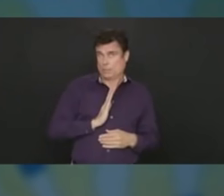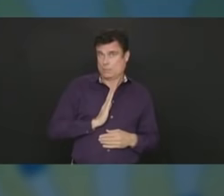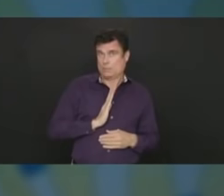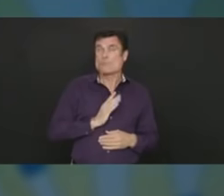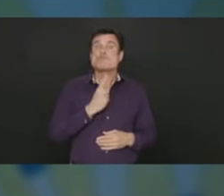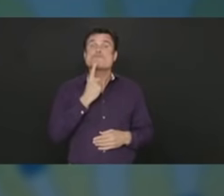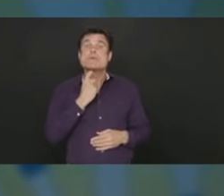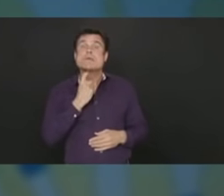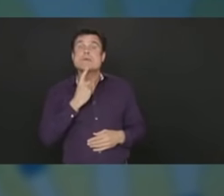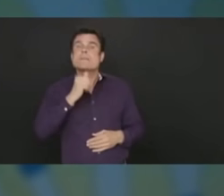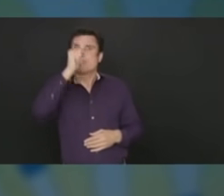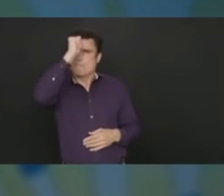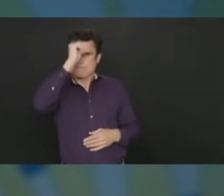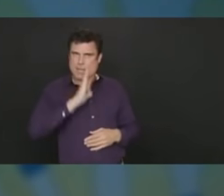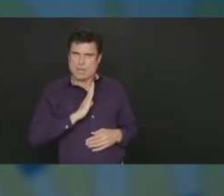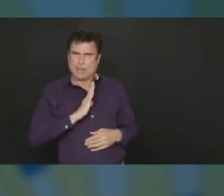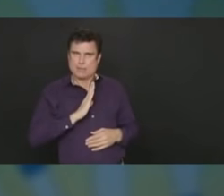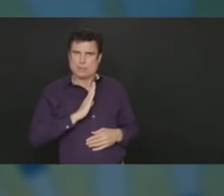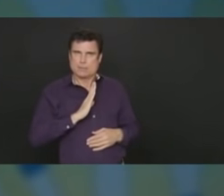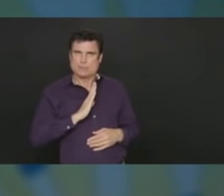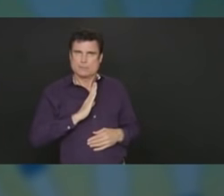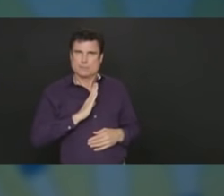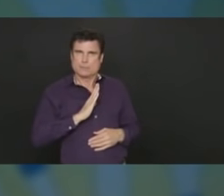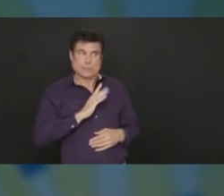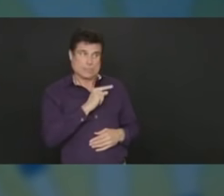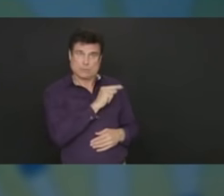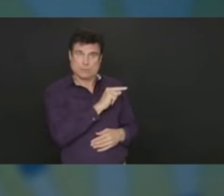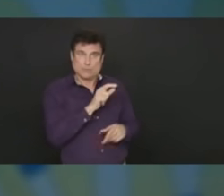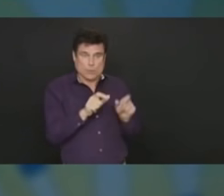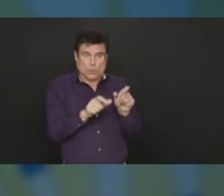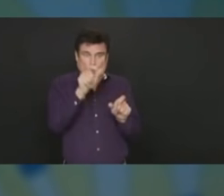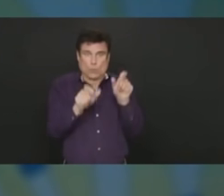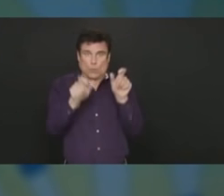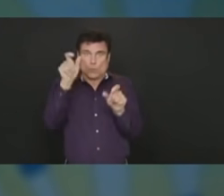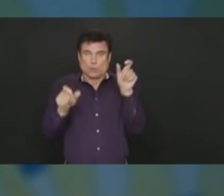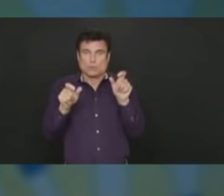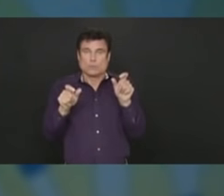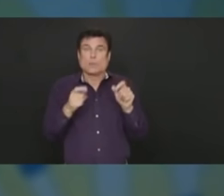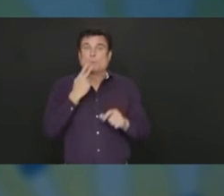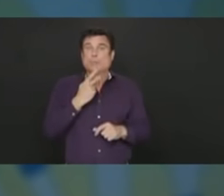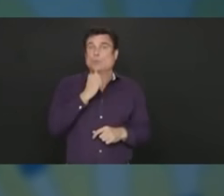There. Oh, I don't. Okay.